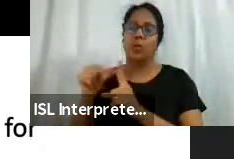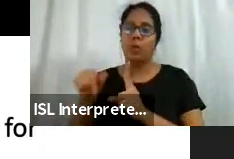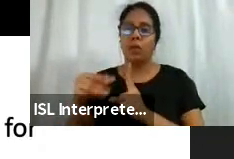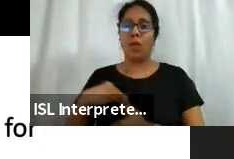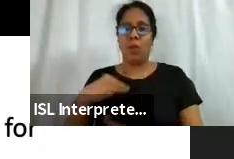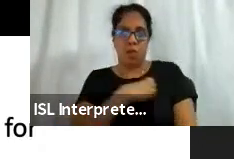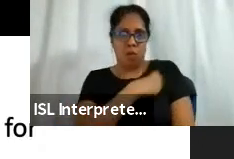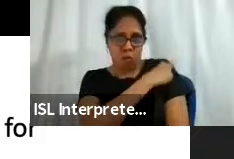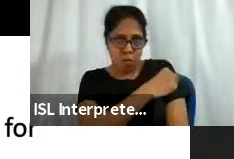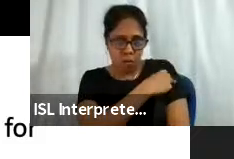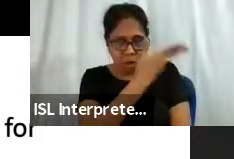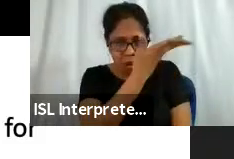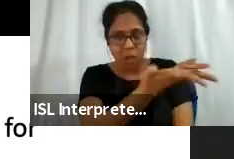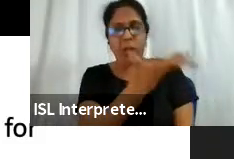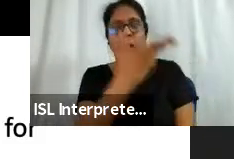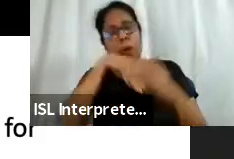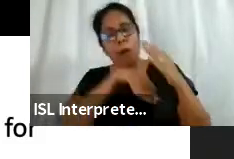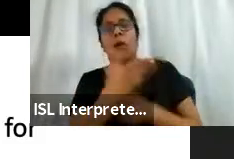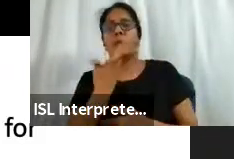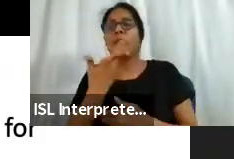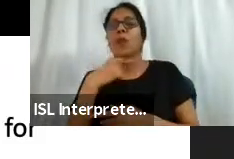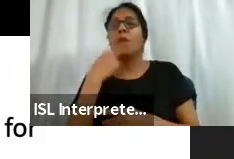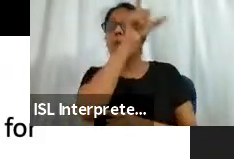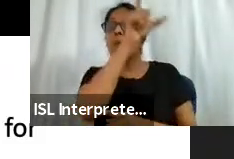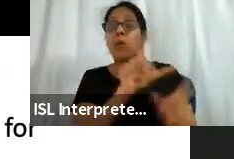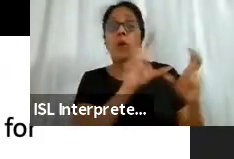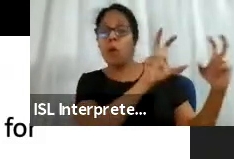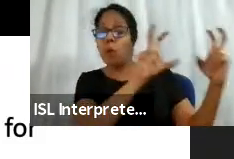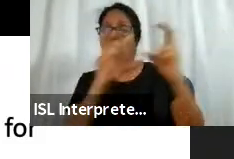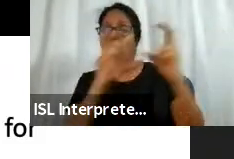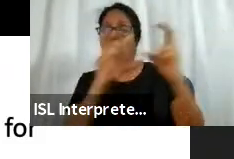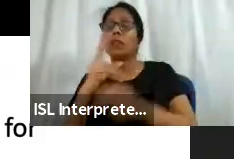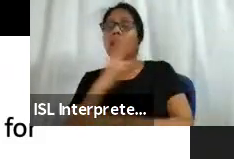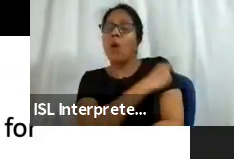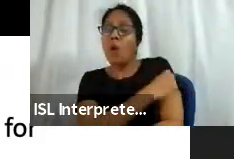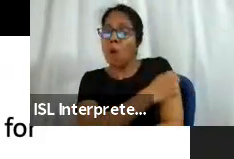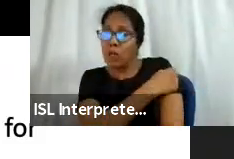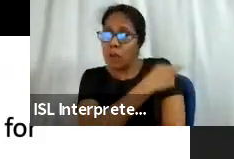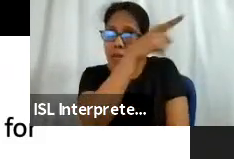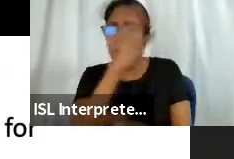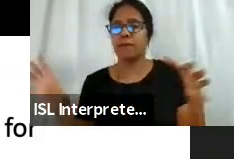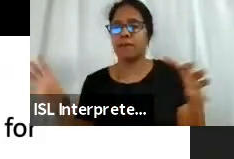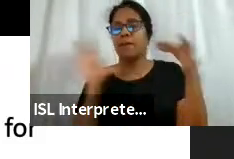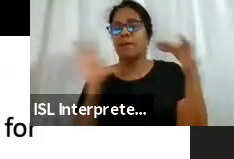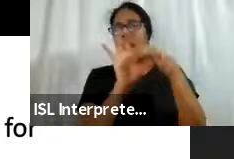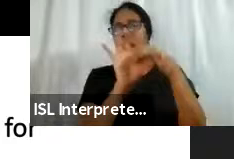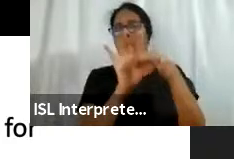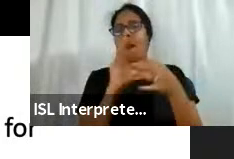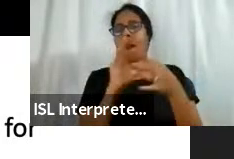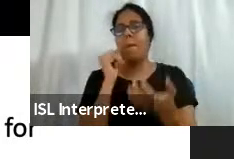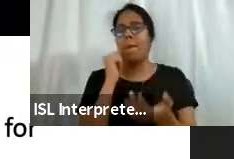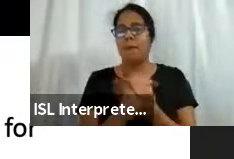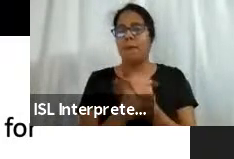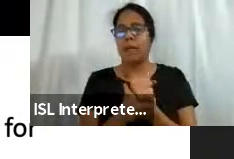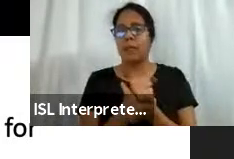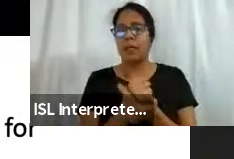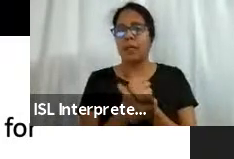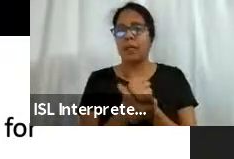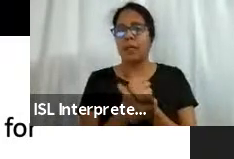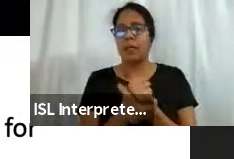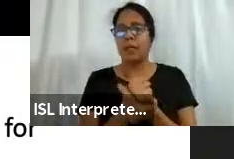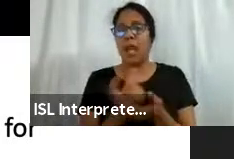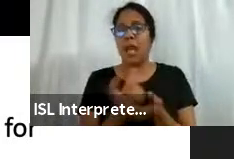or other health worker or with the hospital, so that in case of emergency it does come